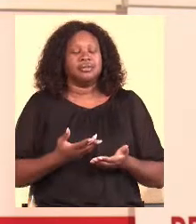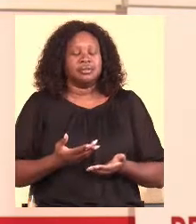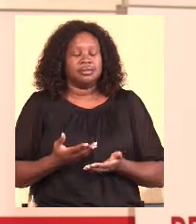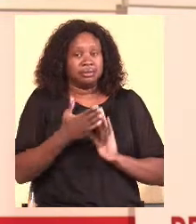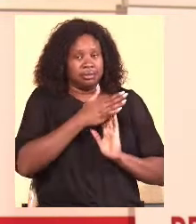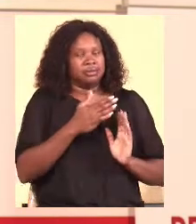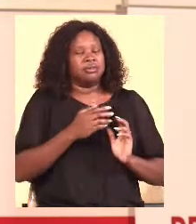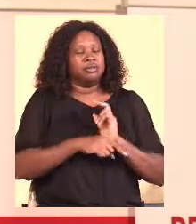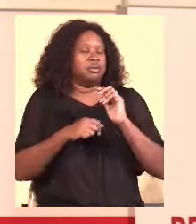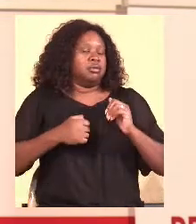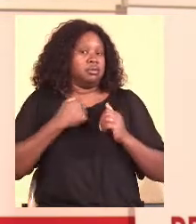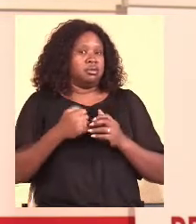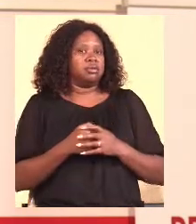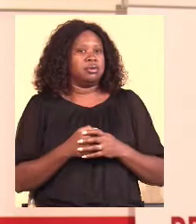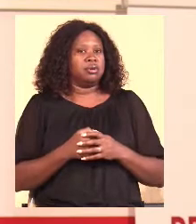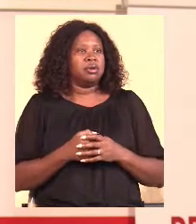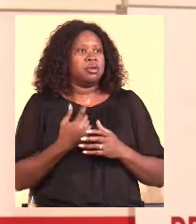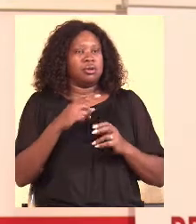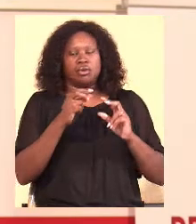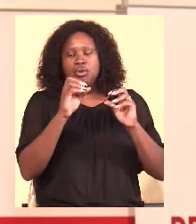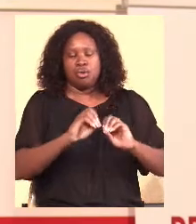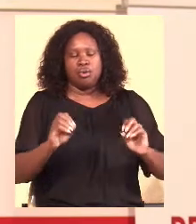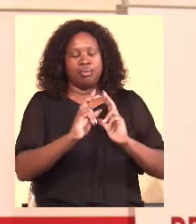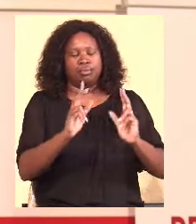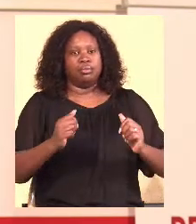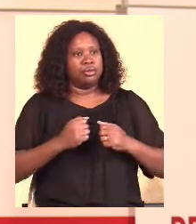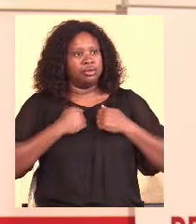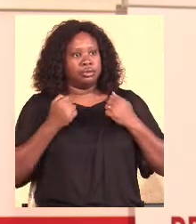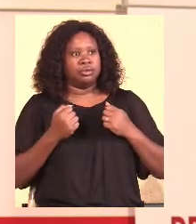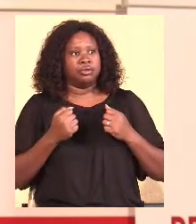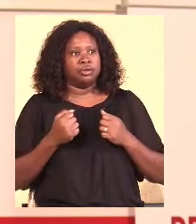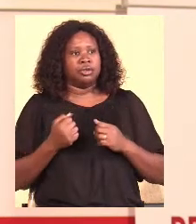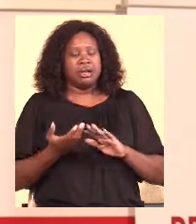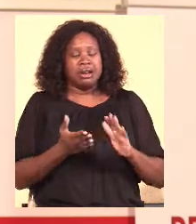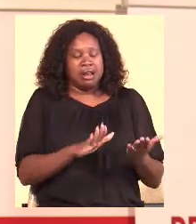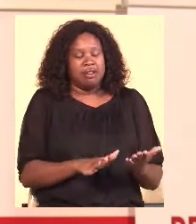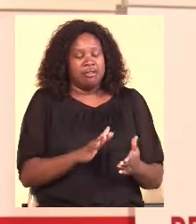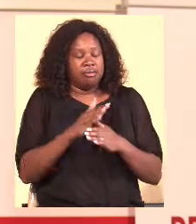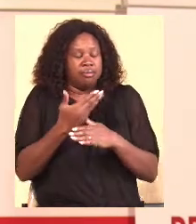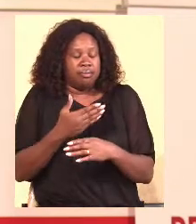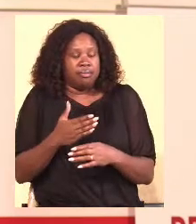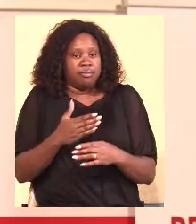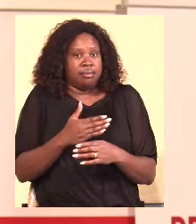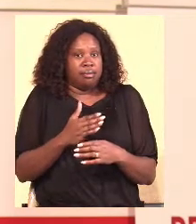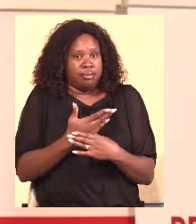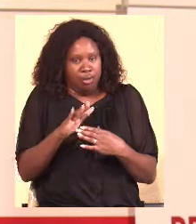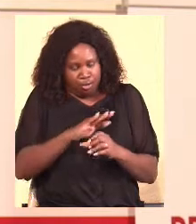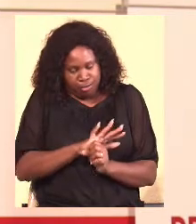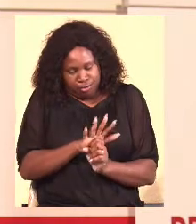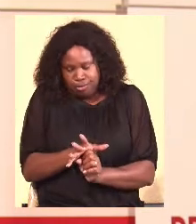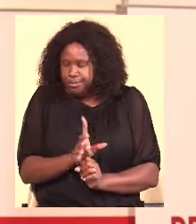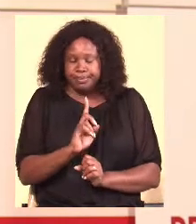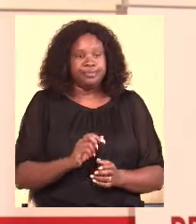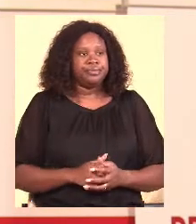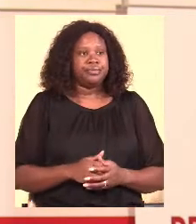nation so that none of our citizens actually will have to succumb to this virus. I also